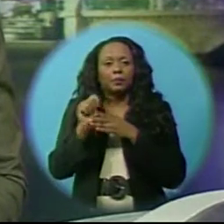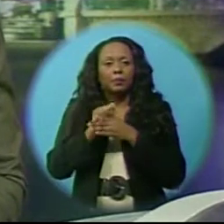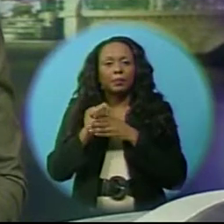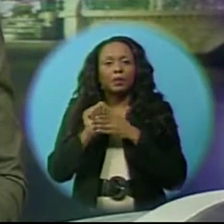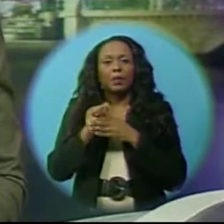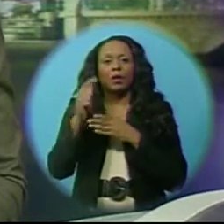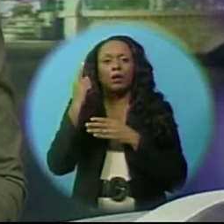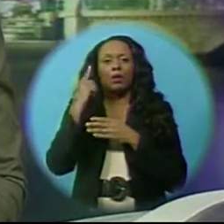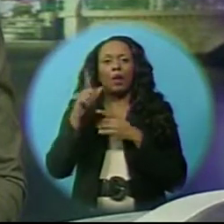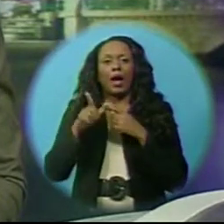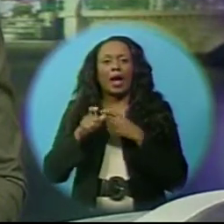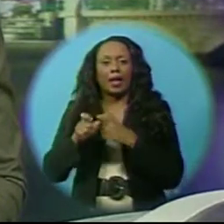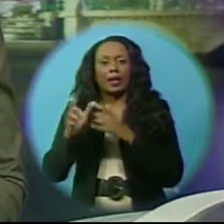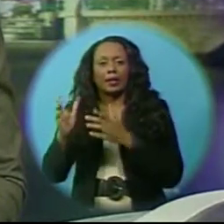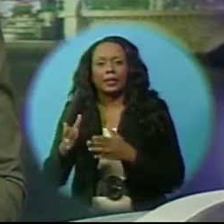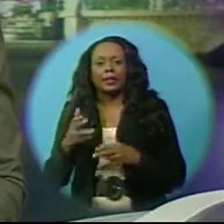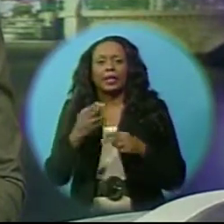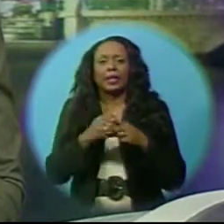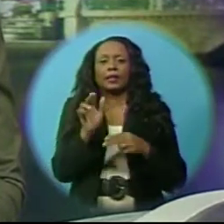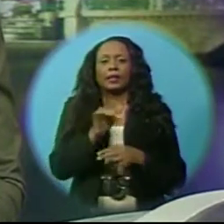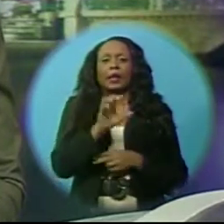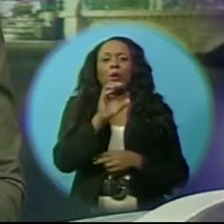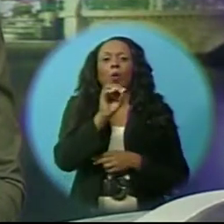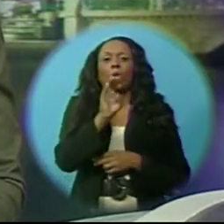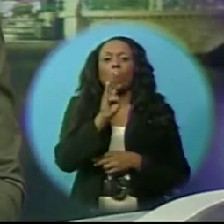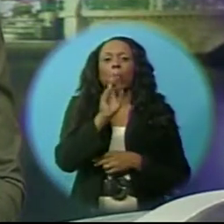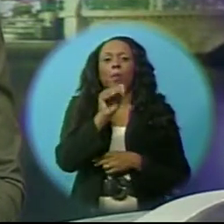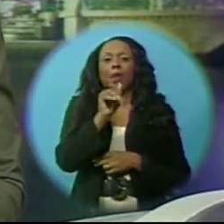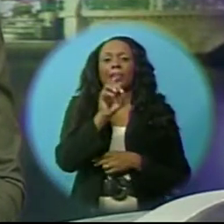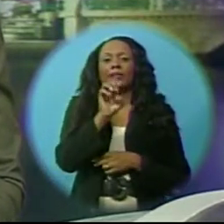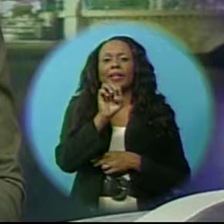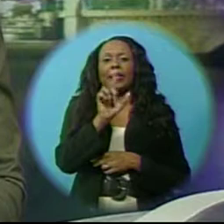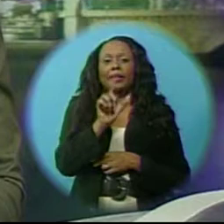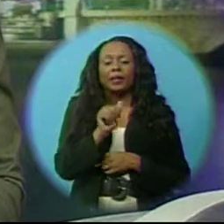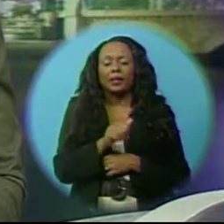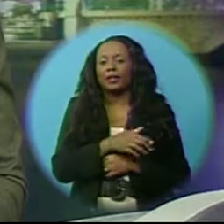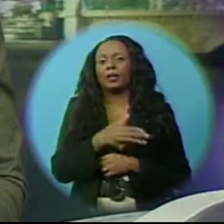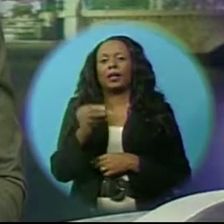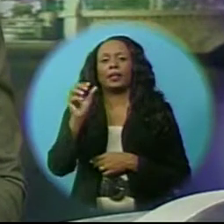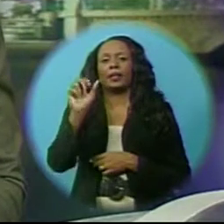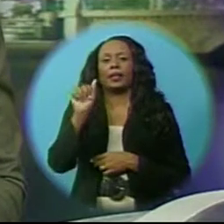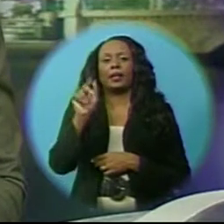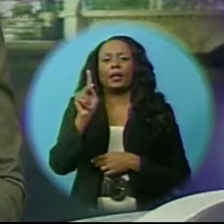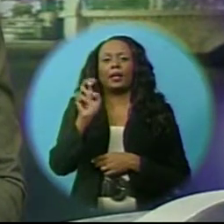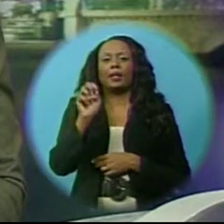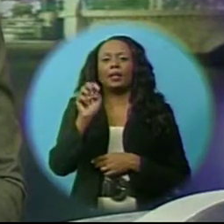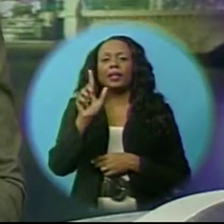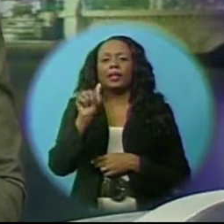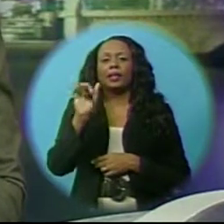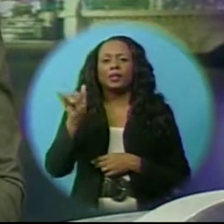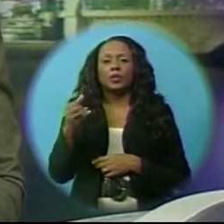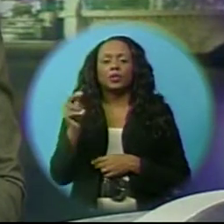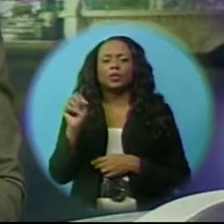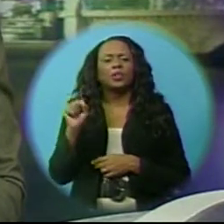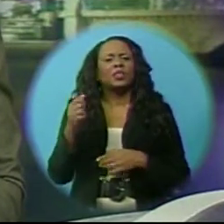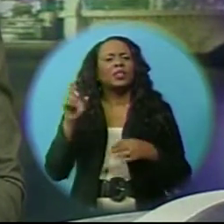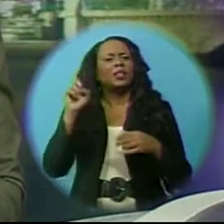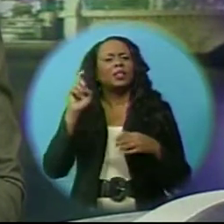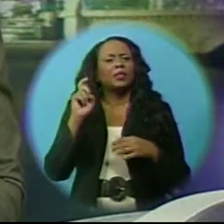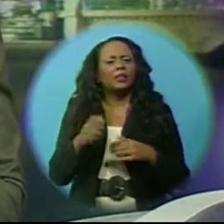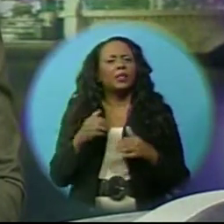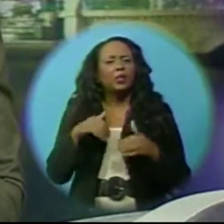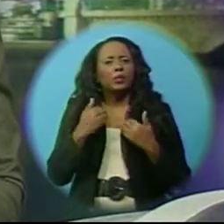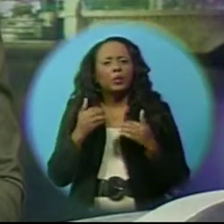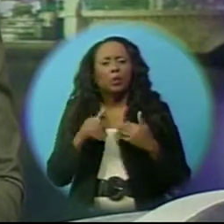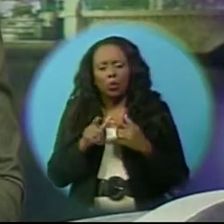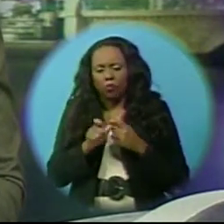With names like Obadele Thompson and Akila Jones passing through this competition, there is the need for young and upcoming athletes to